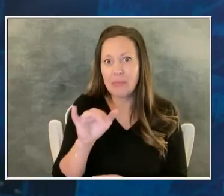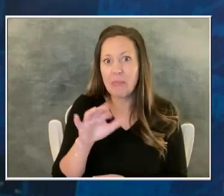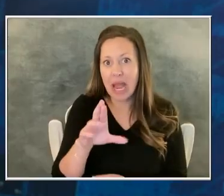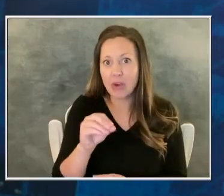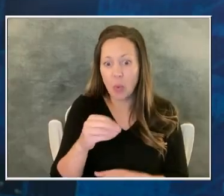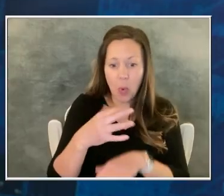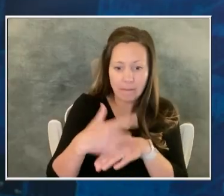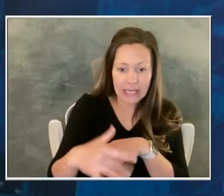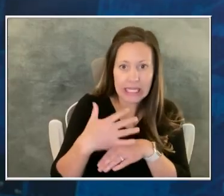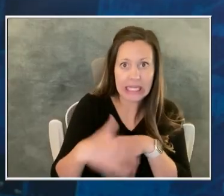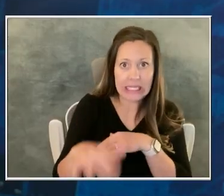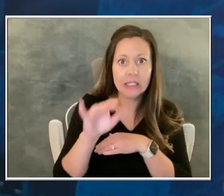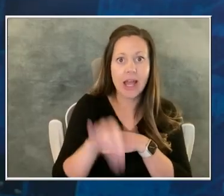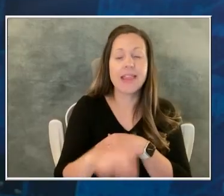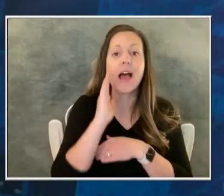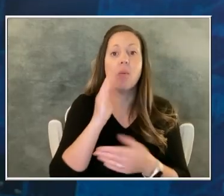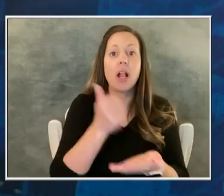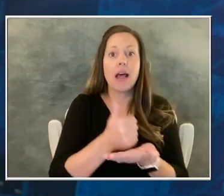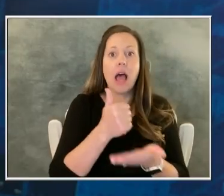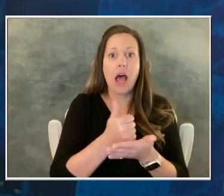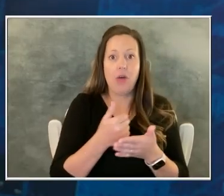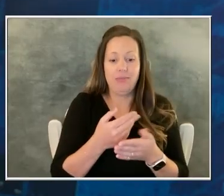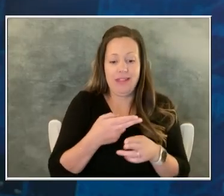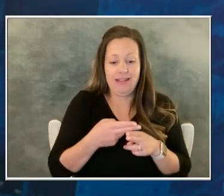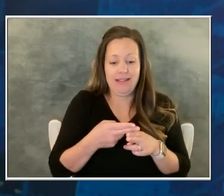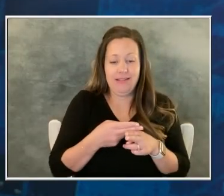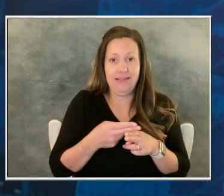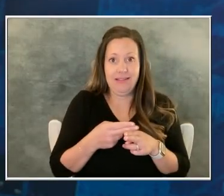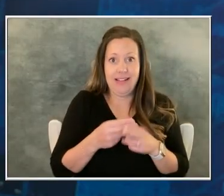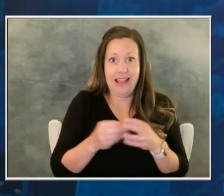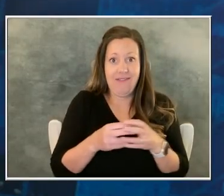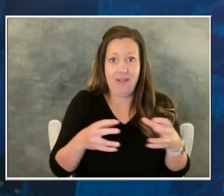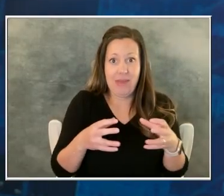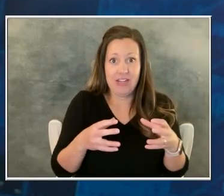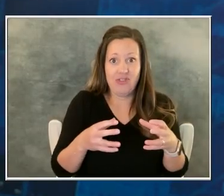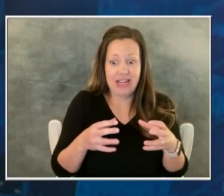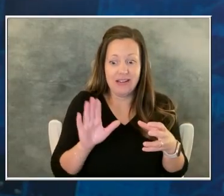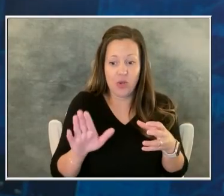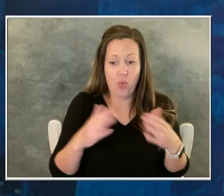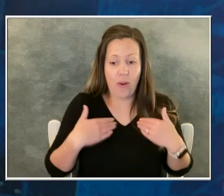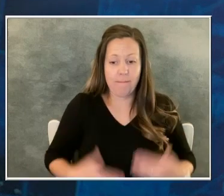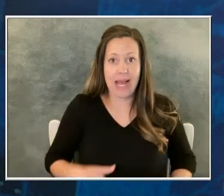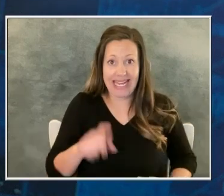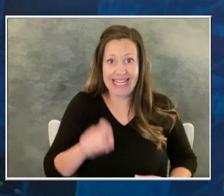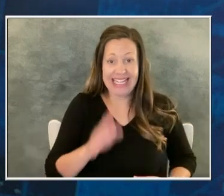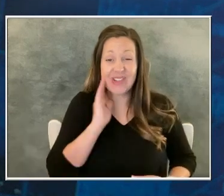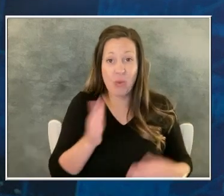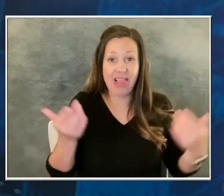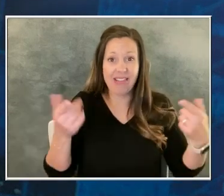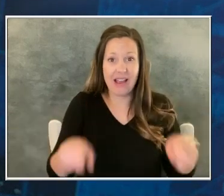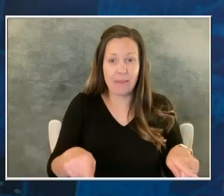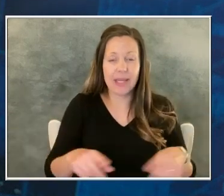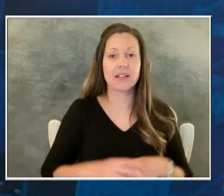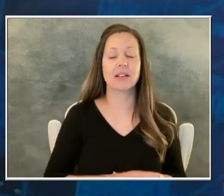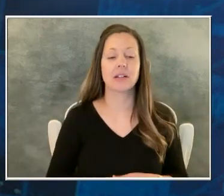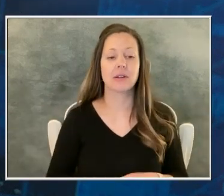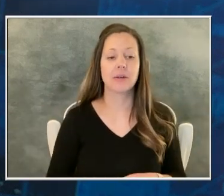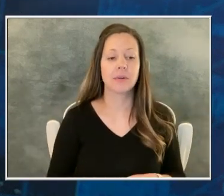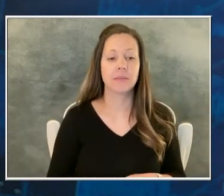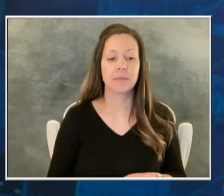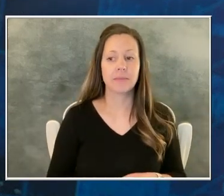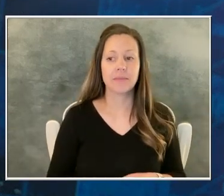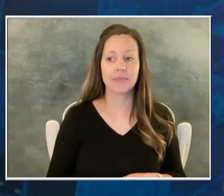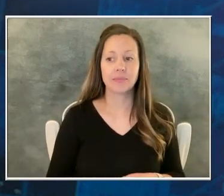the acute, healthy inflammation that your body needs. And then, the things that you have to do as